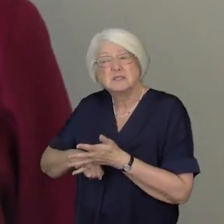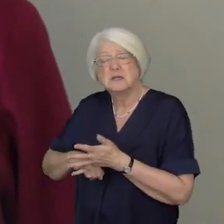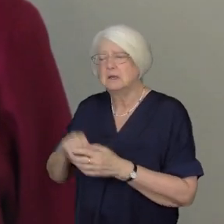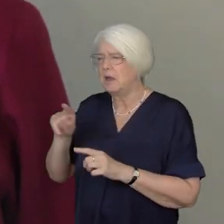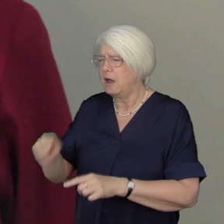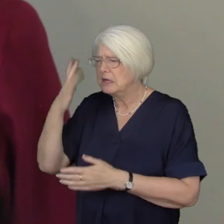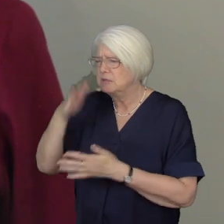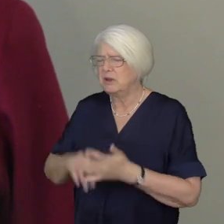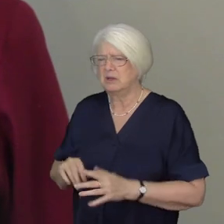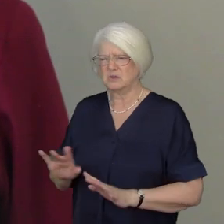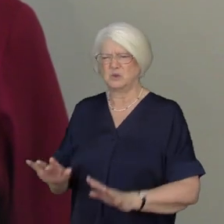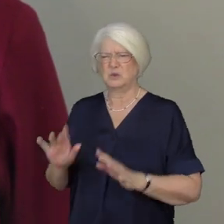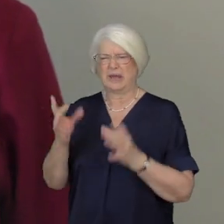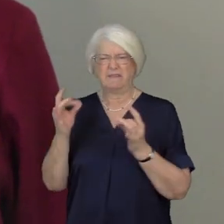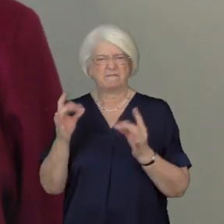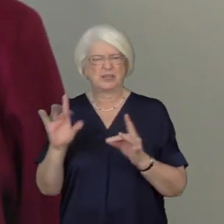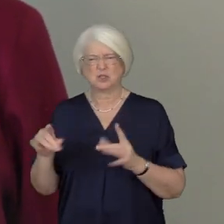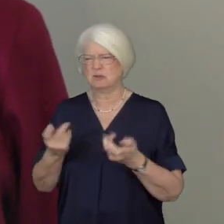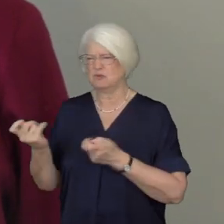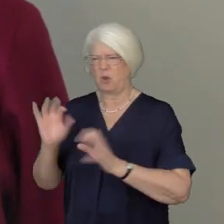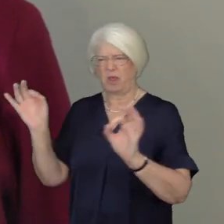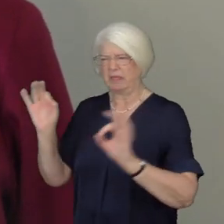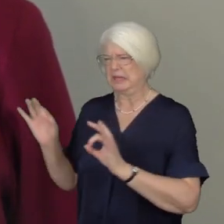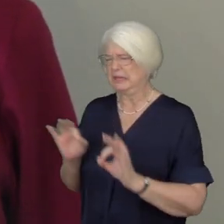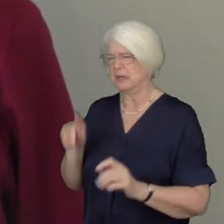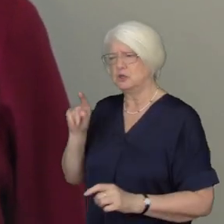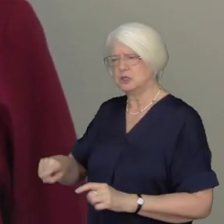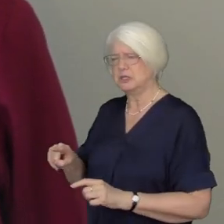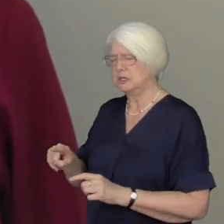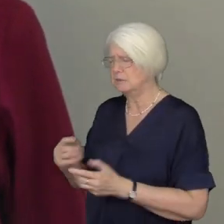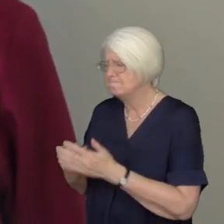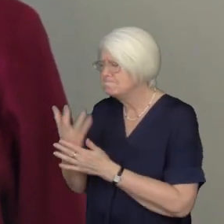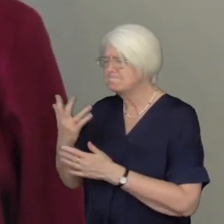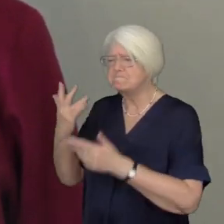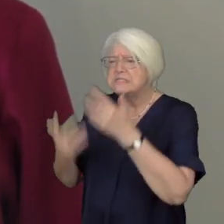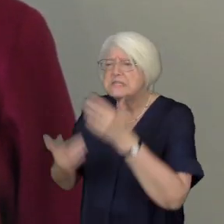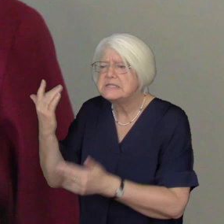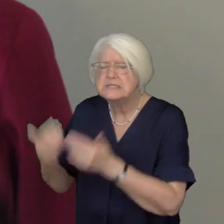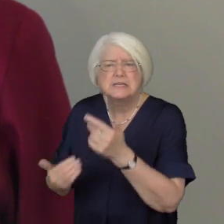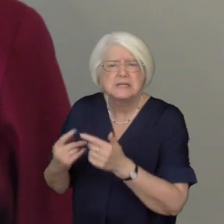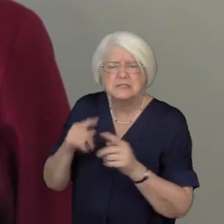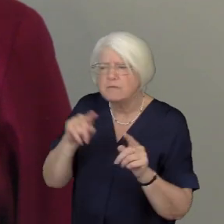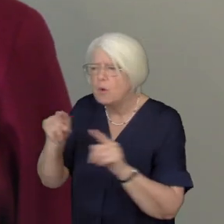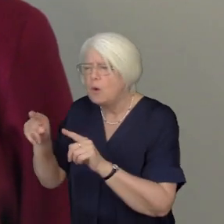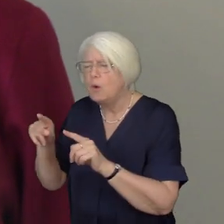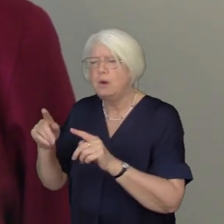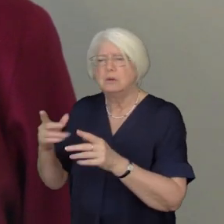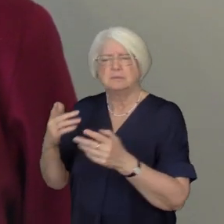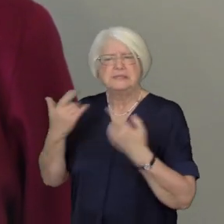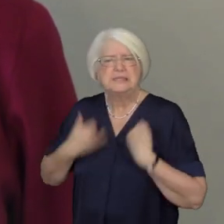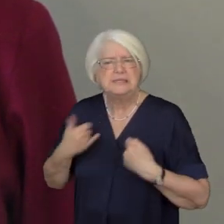and use statistics for epidemiology. Her methodical advice was and remains